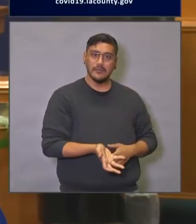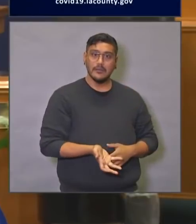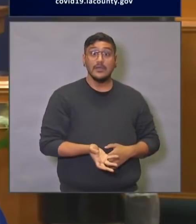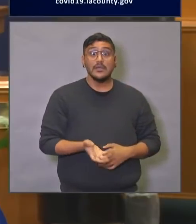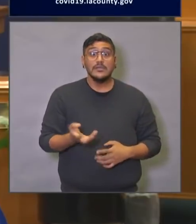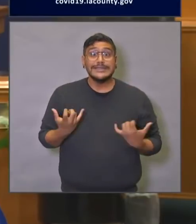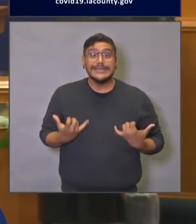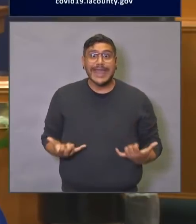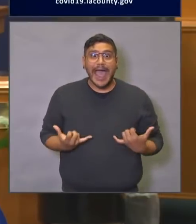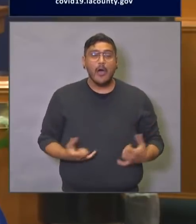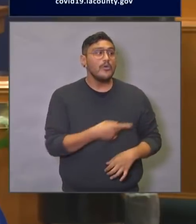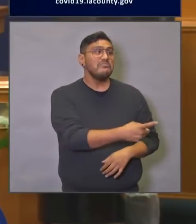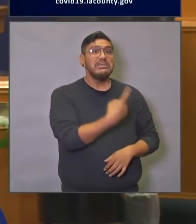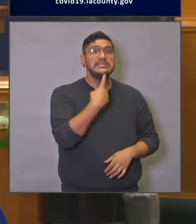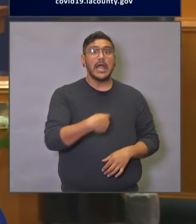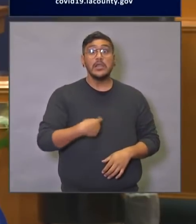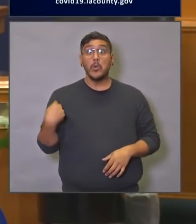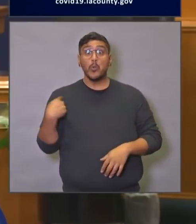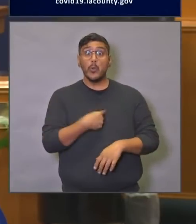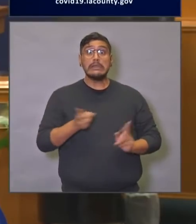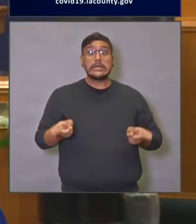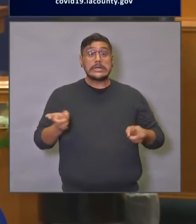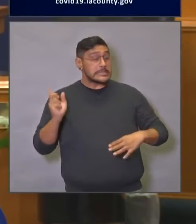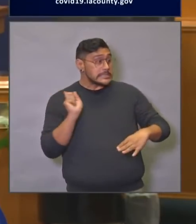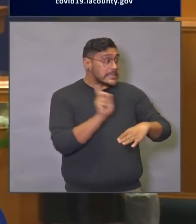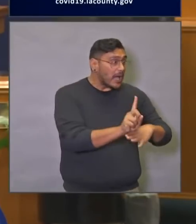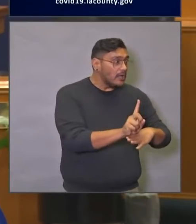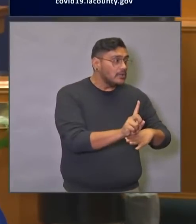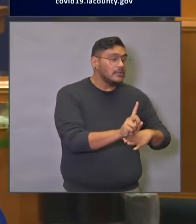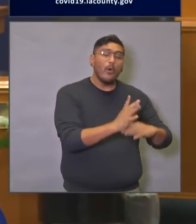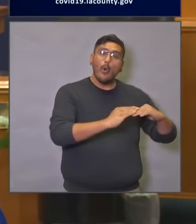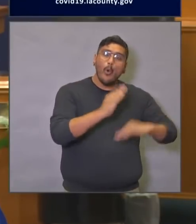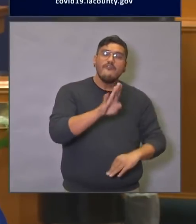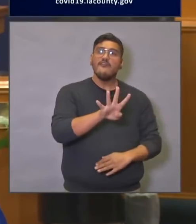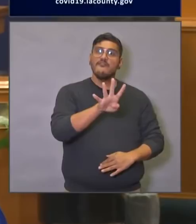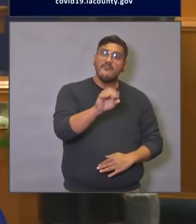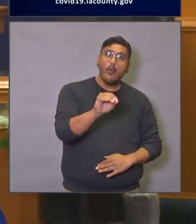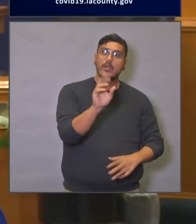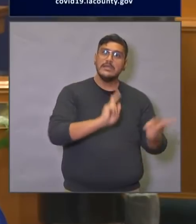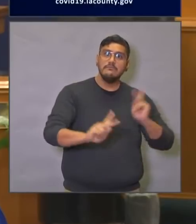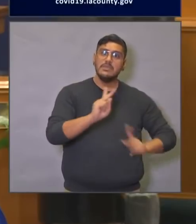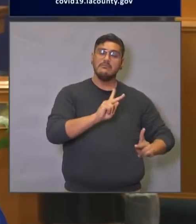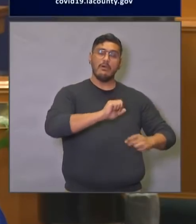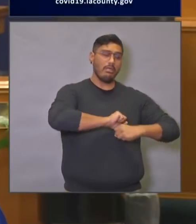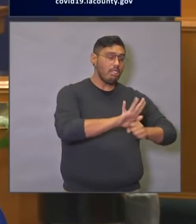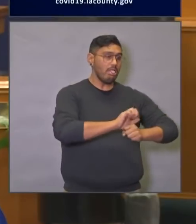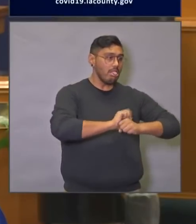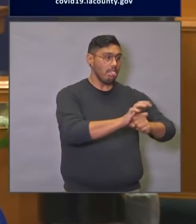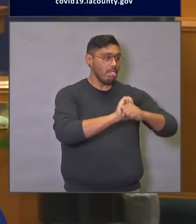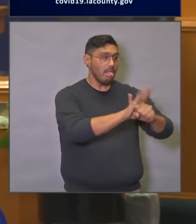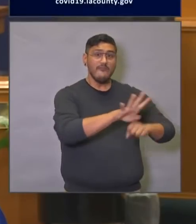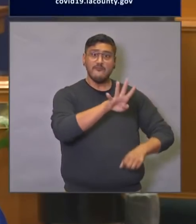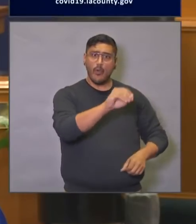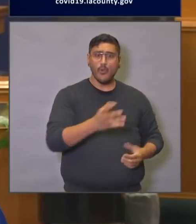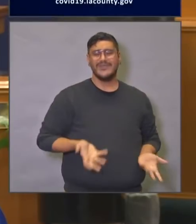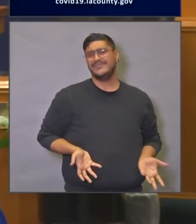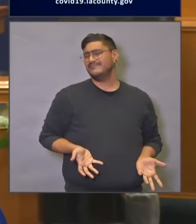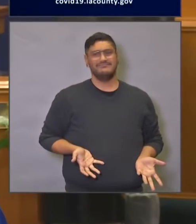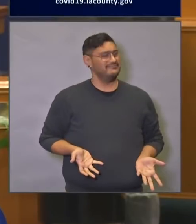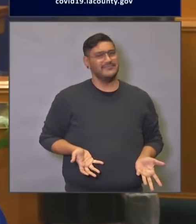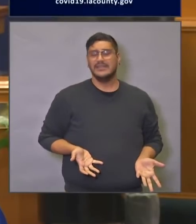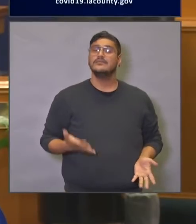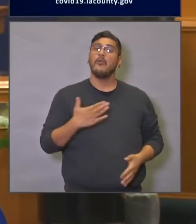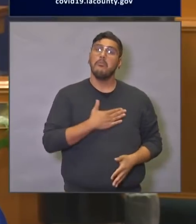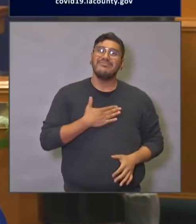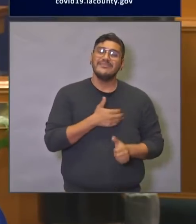40 cases, and we need to close just to get control of the outbreak. So I'm going to urge people, be in compliance, report